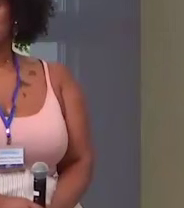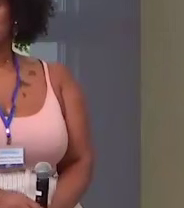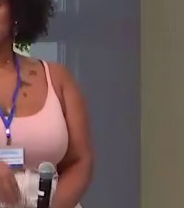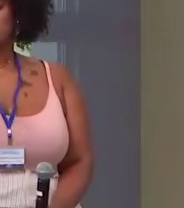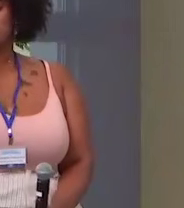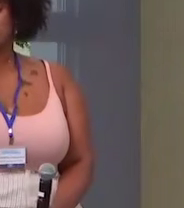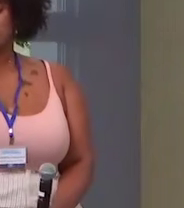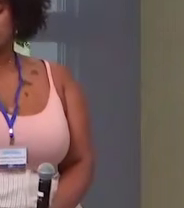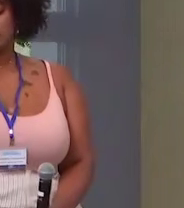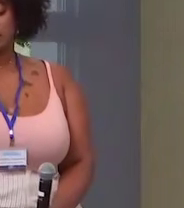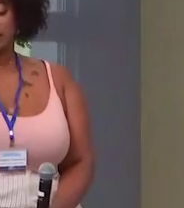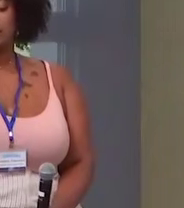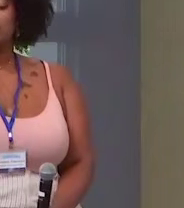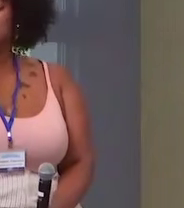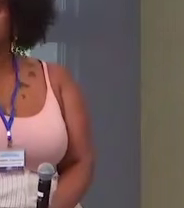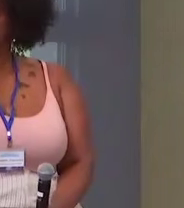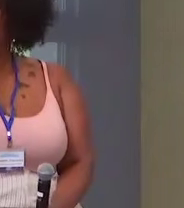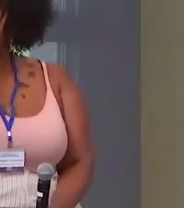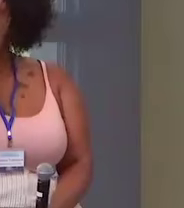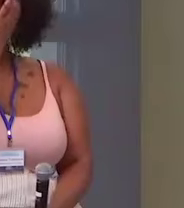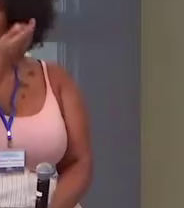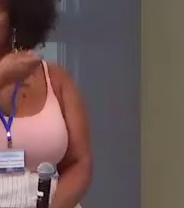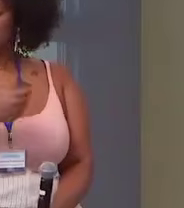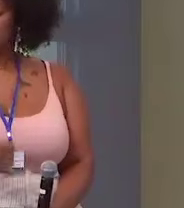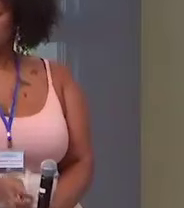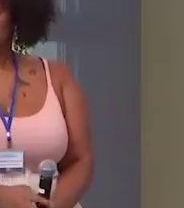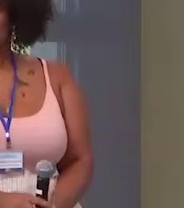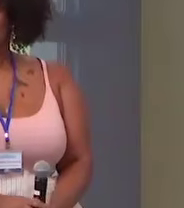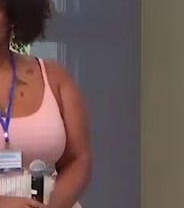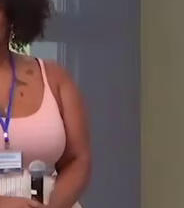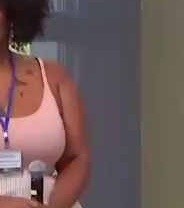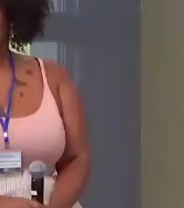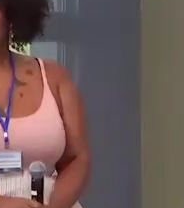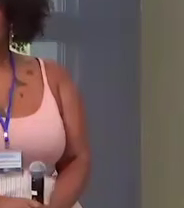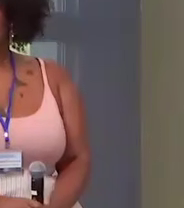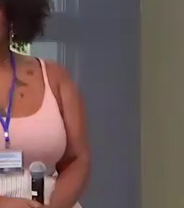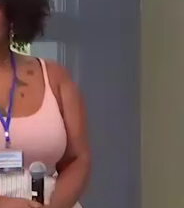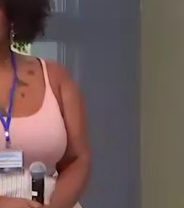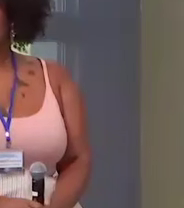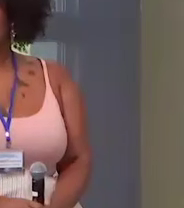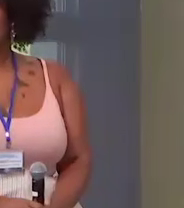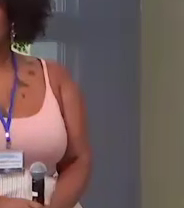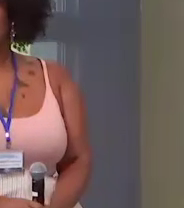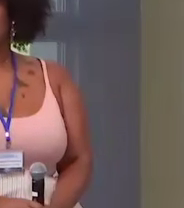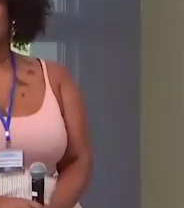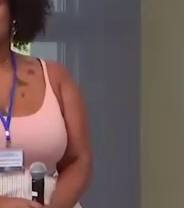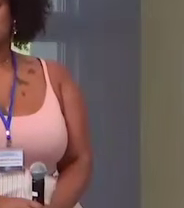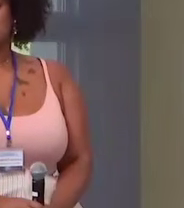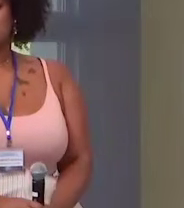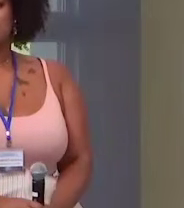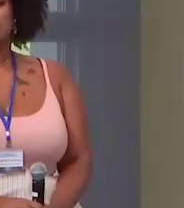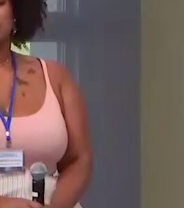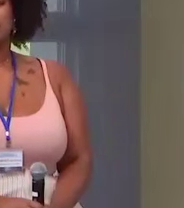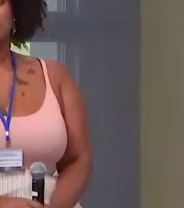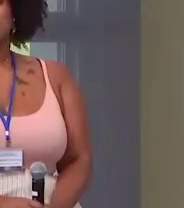be less of a taboo and more education around it, and hopefully more support and medicine and science that